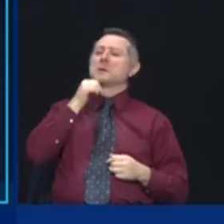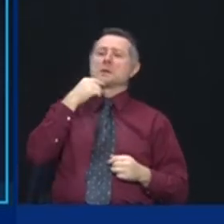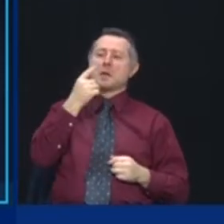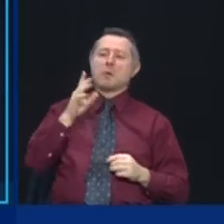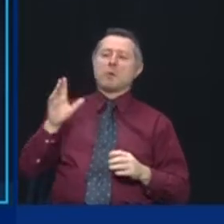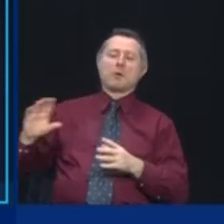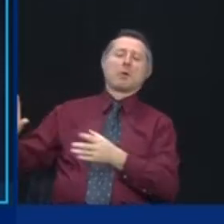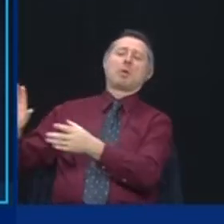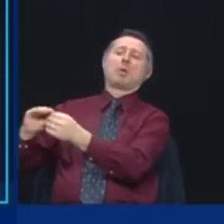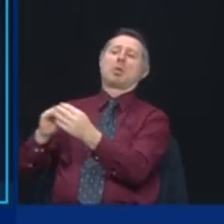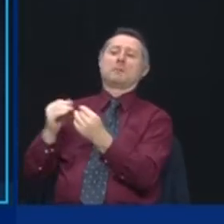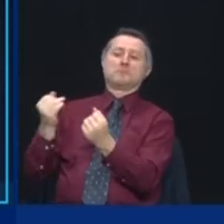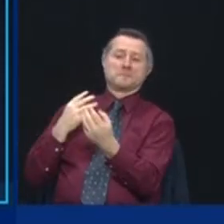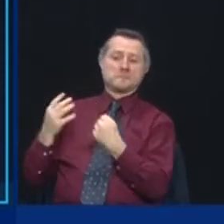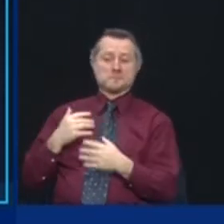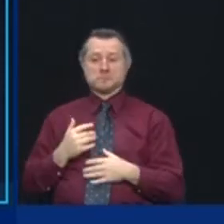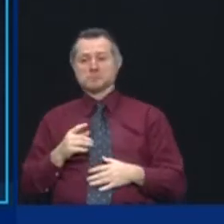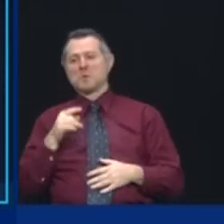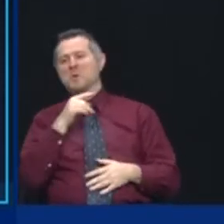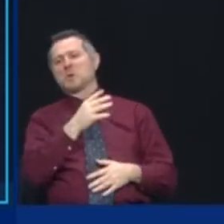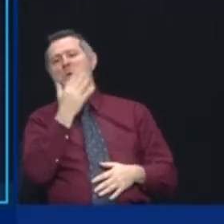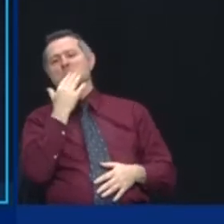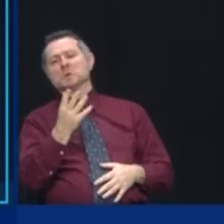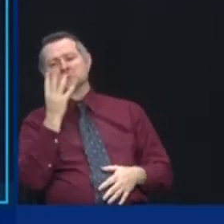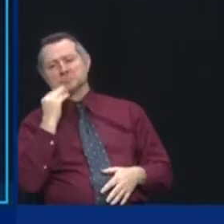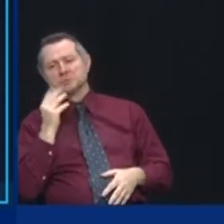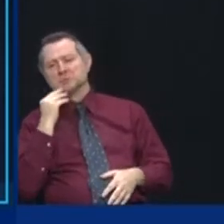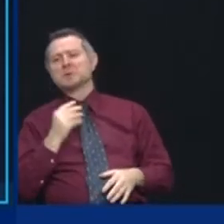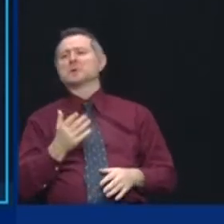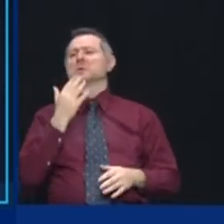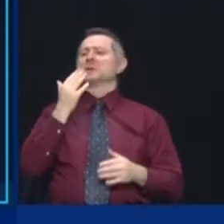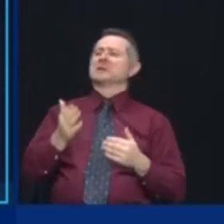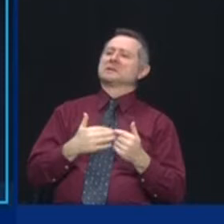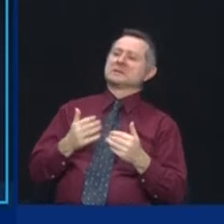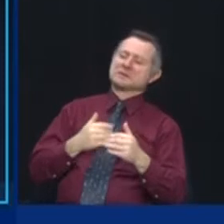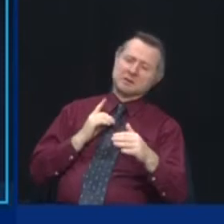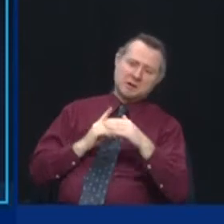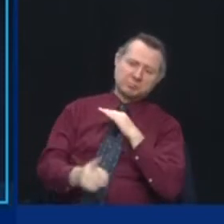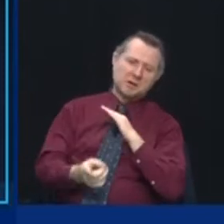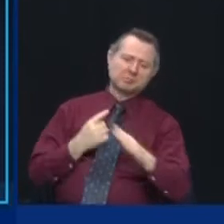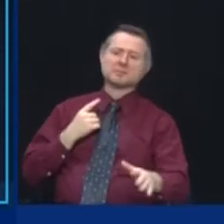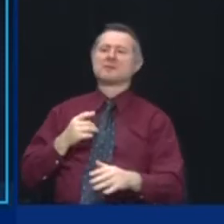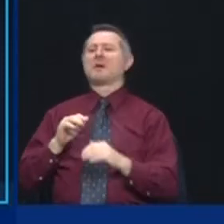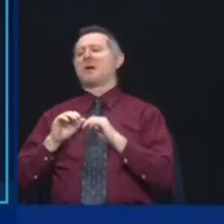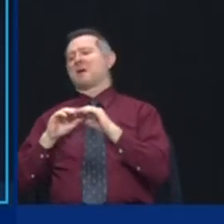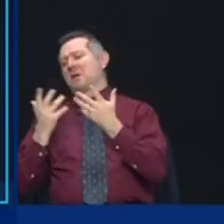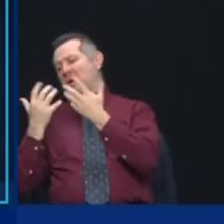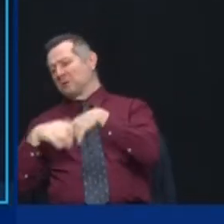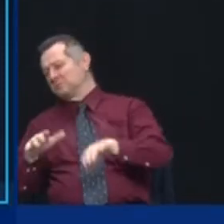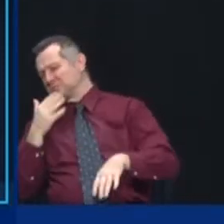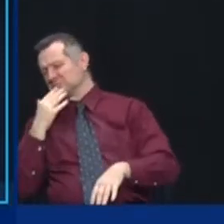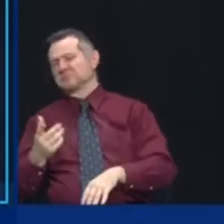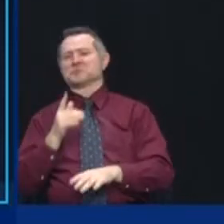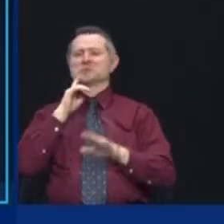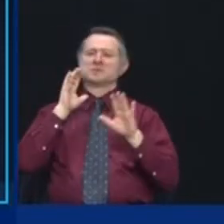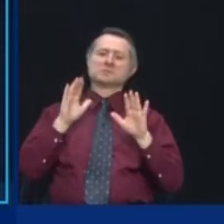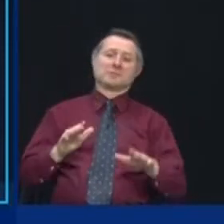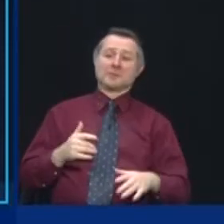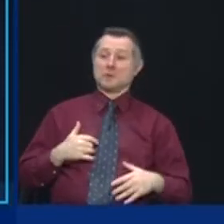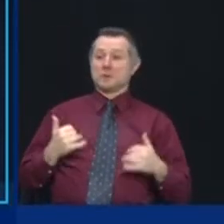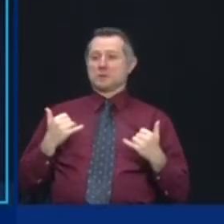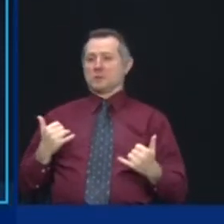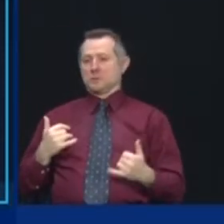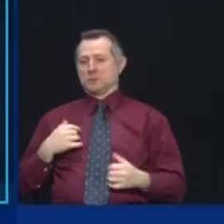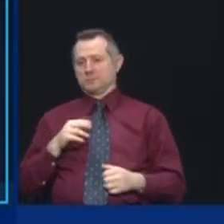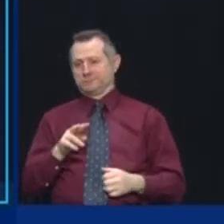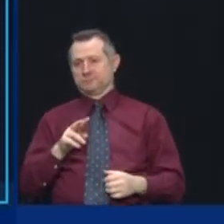well run, I was in, I was out, it was organized, but we're seeing a drop-off. I call